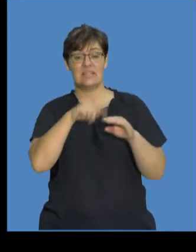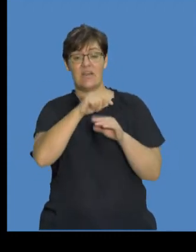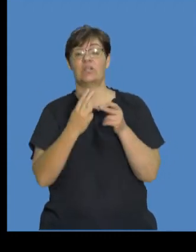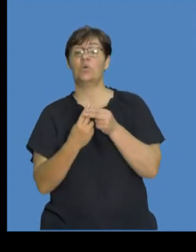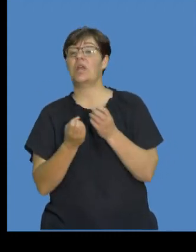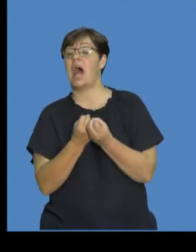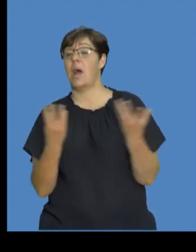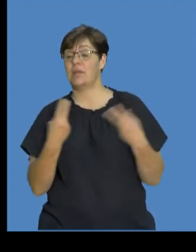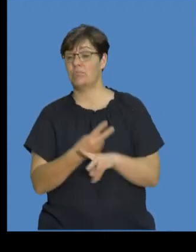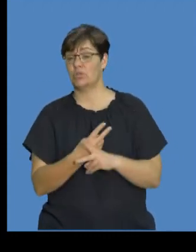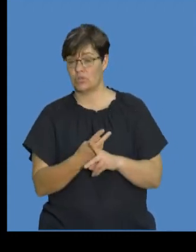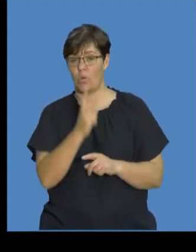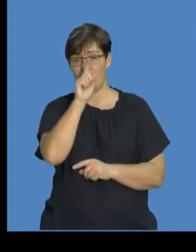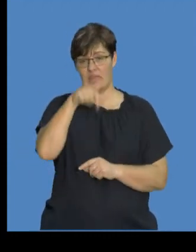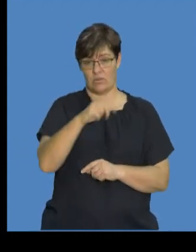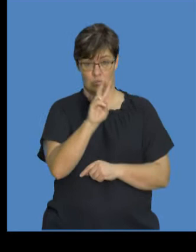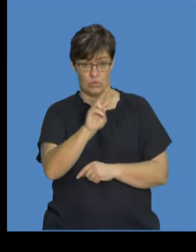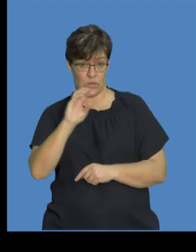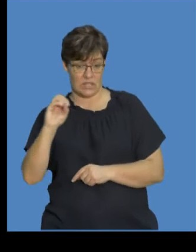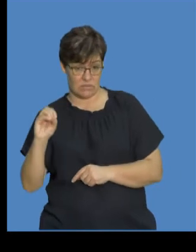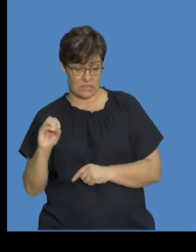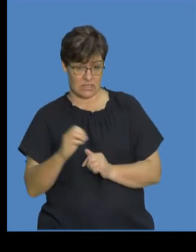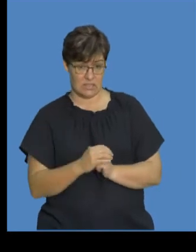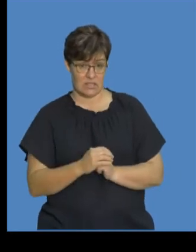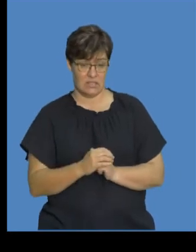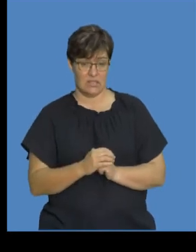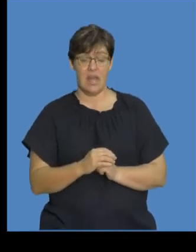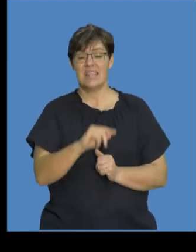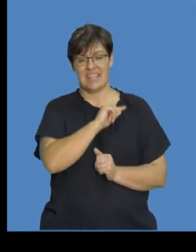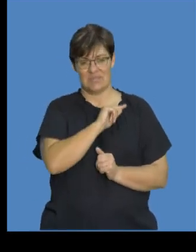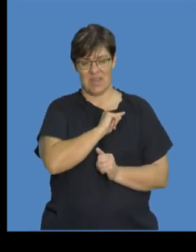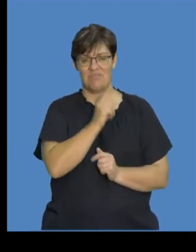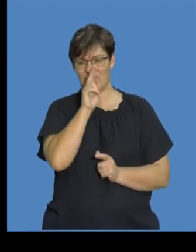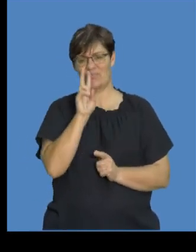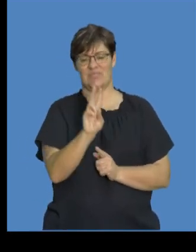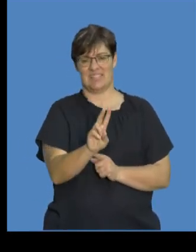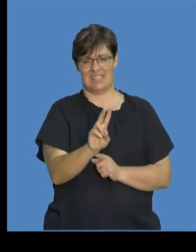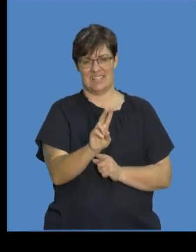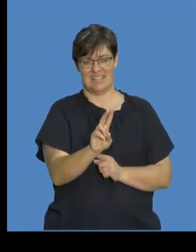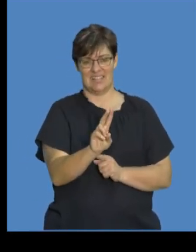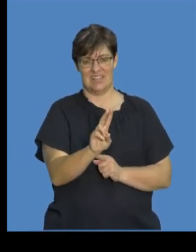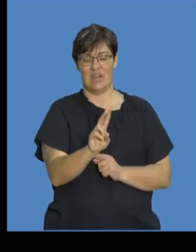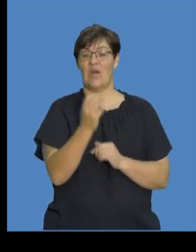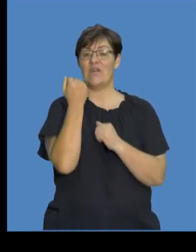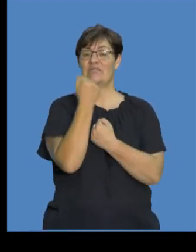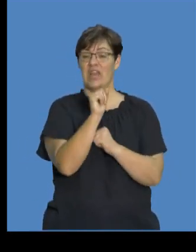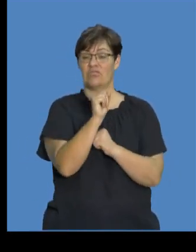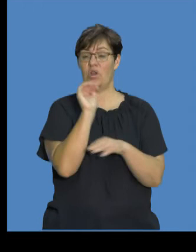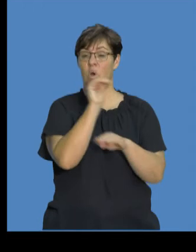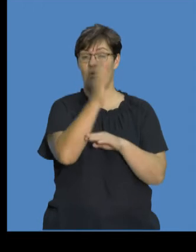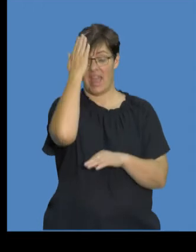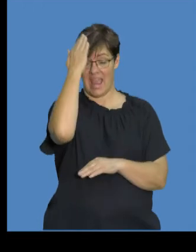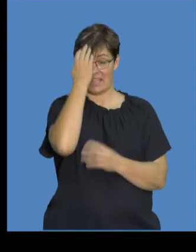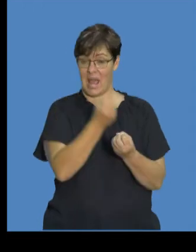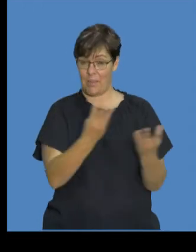the number of units produced, which was 1,200, and therefore you can see that your factory